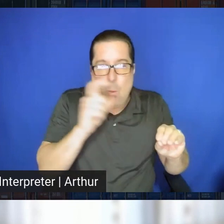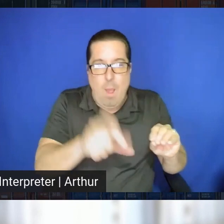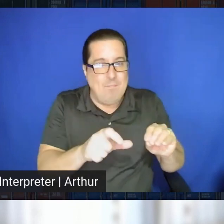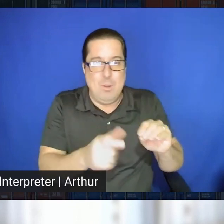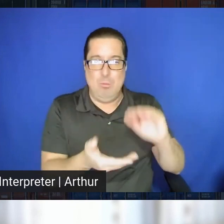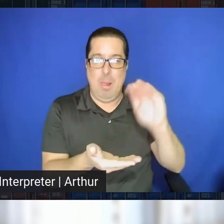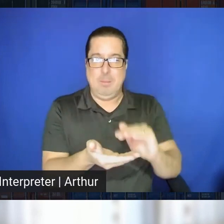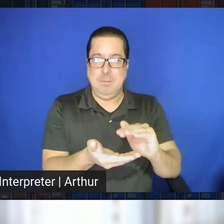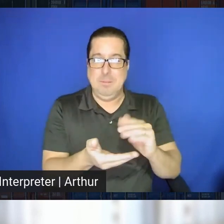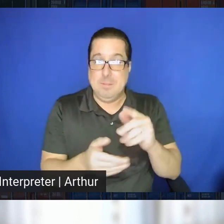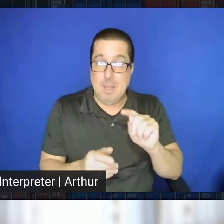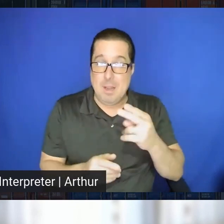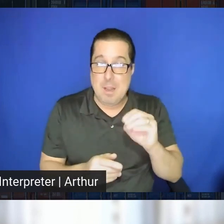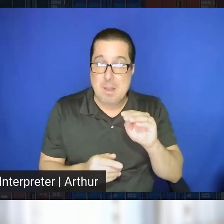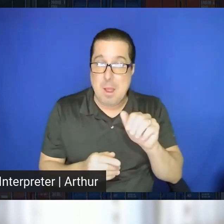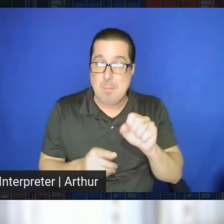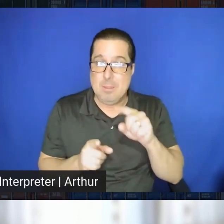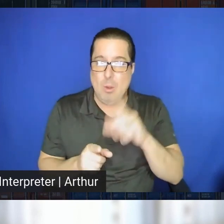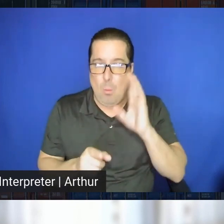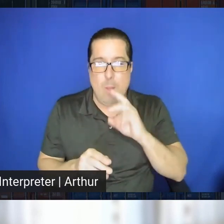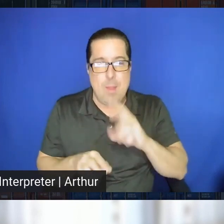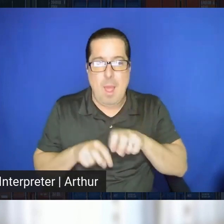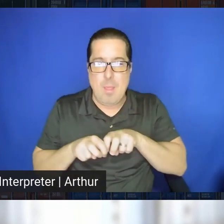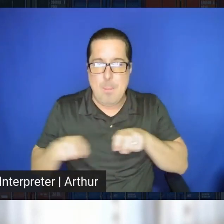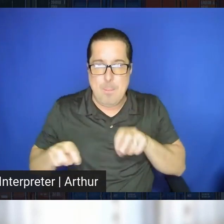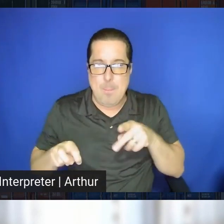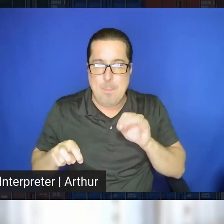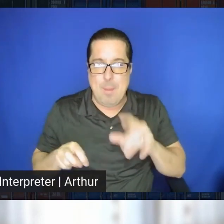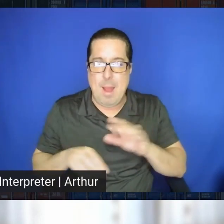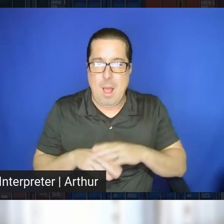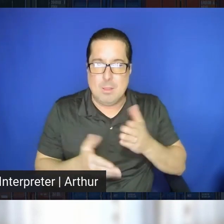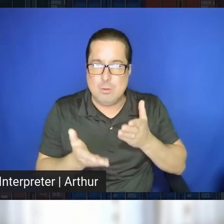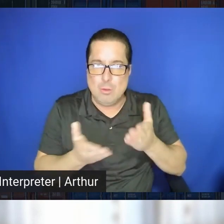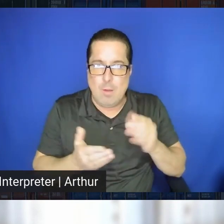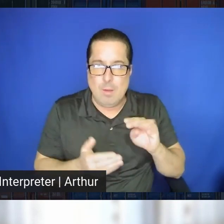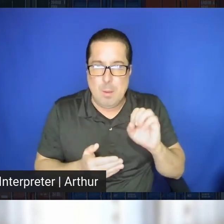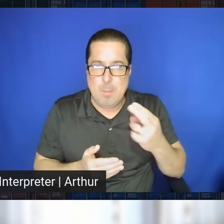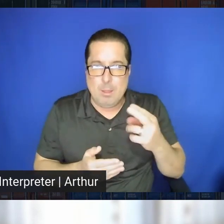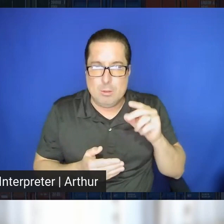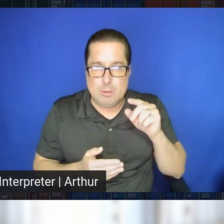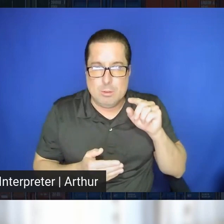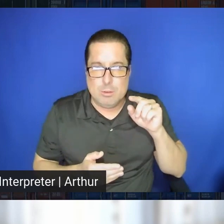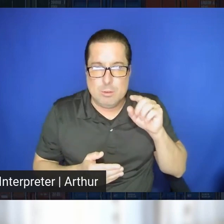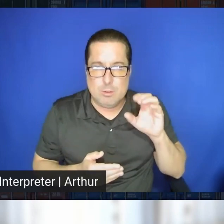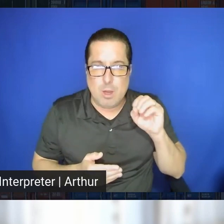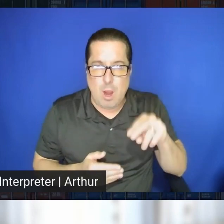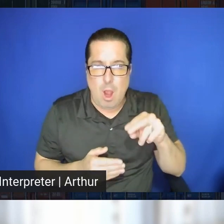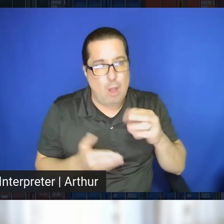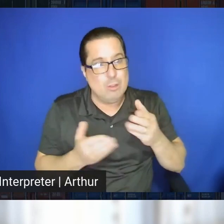Thomas is going to be on a panel at Service Mesh Day.